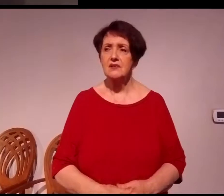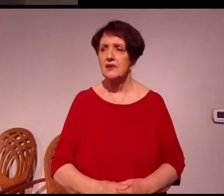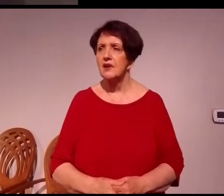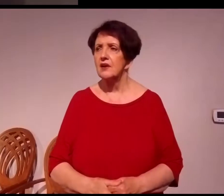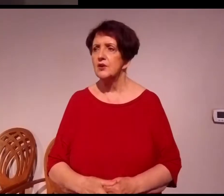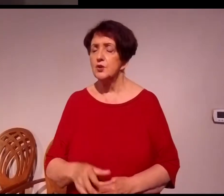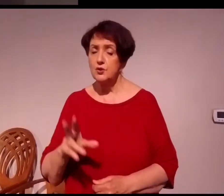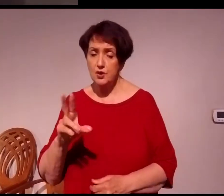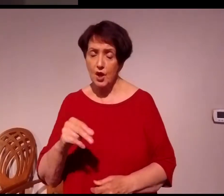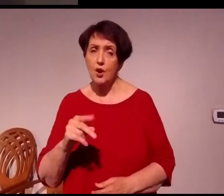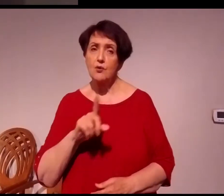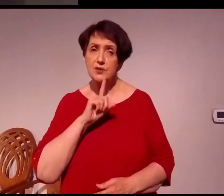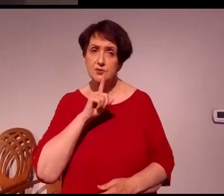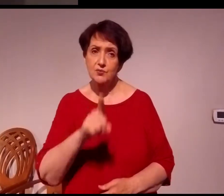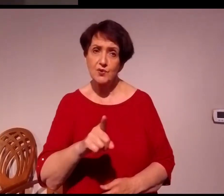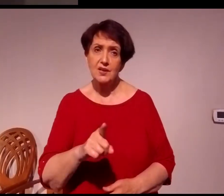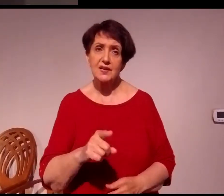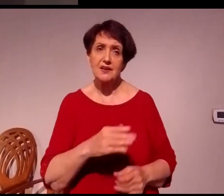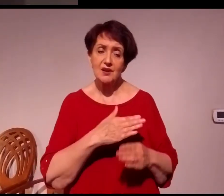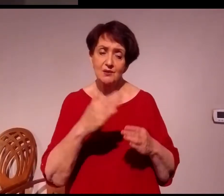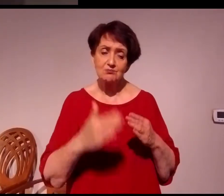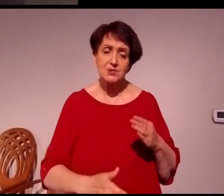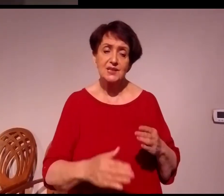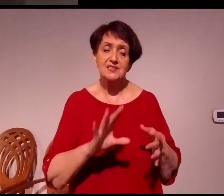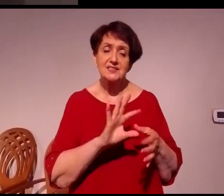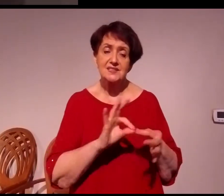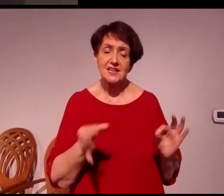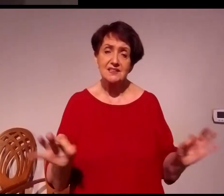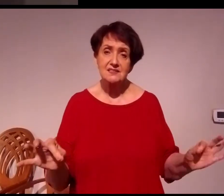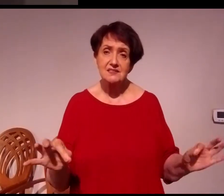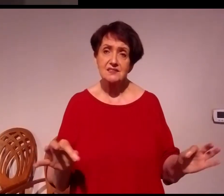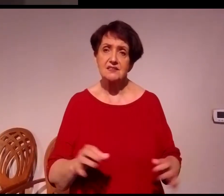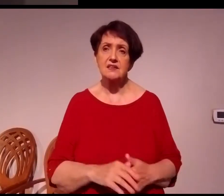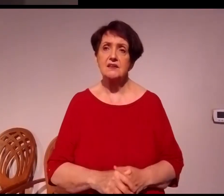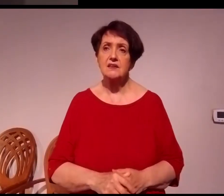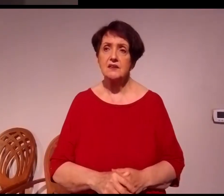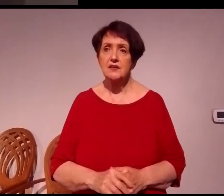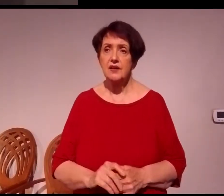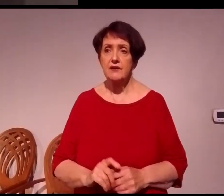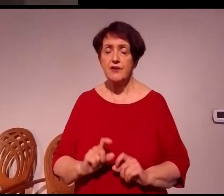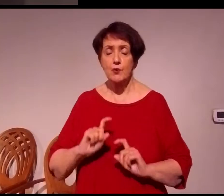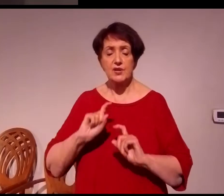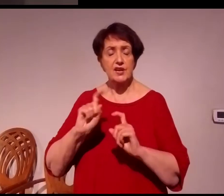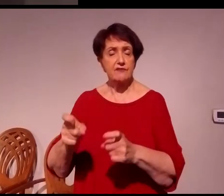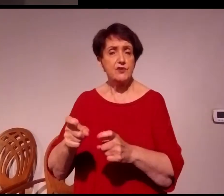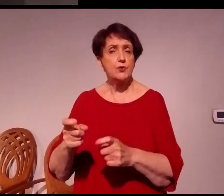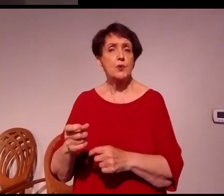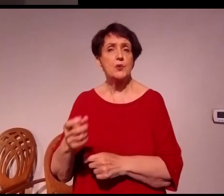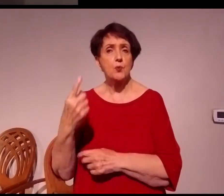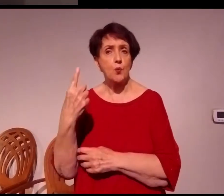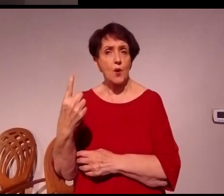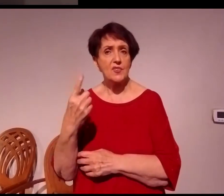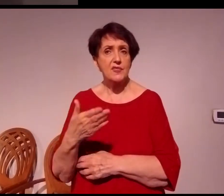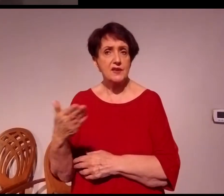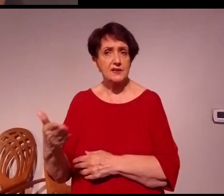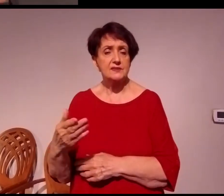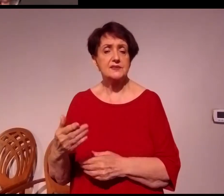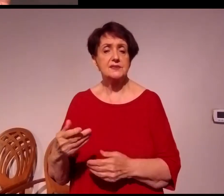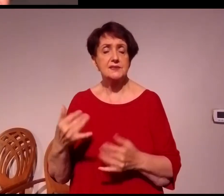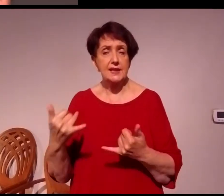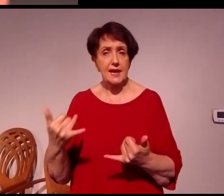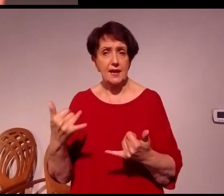That no is actually a complete sentence. And if I would gift you with one thing today from a psychological point of